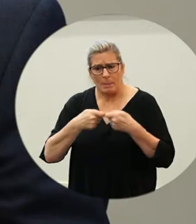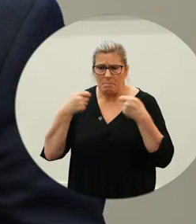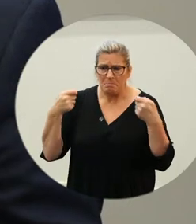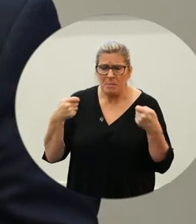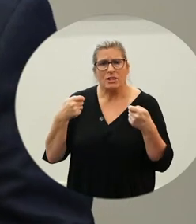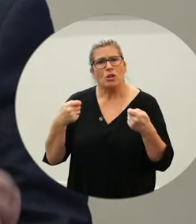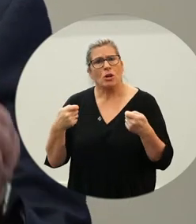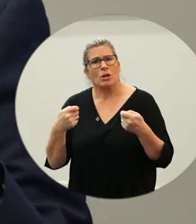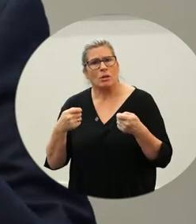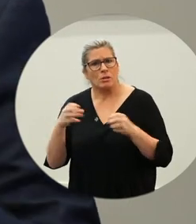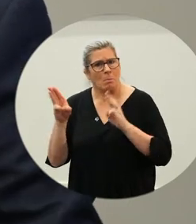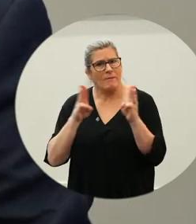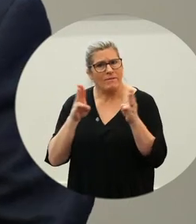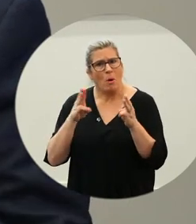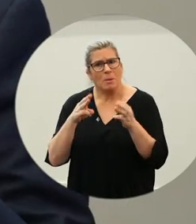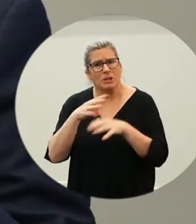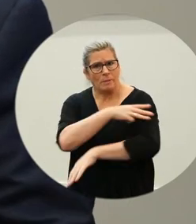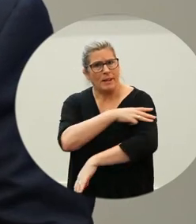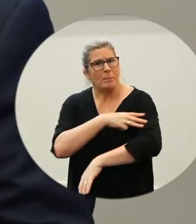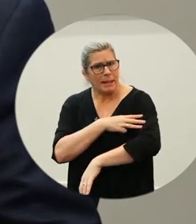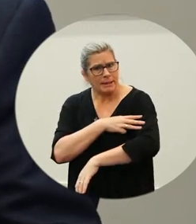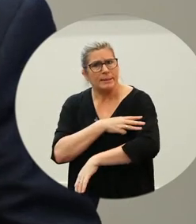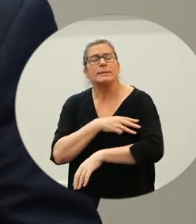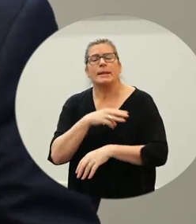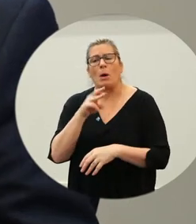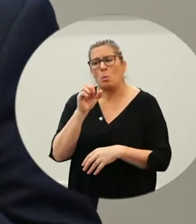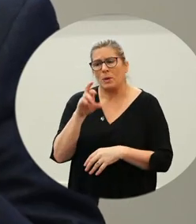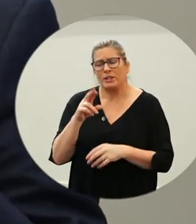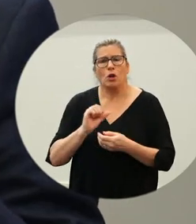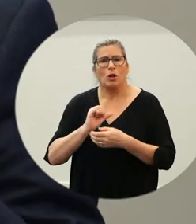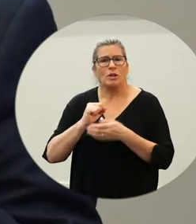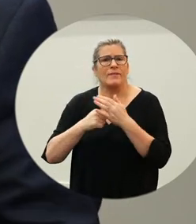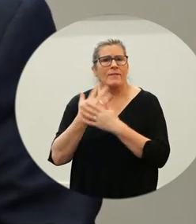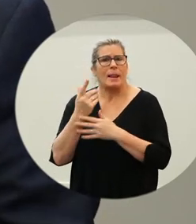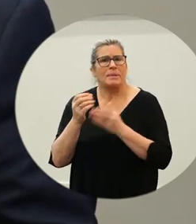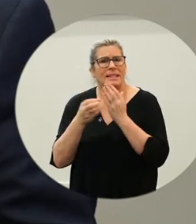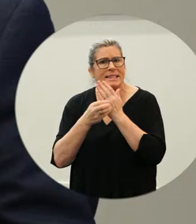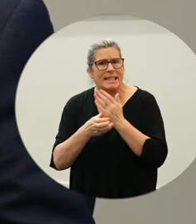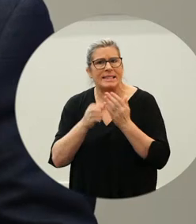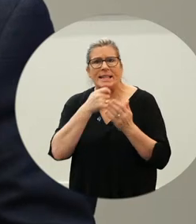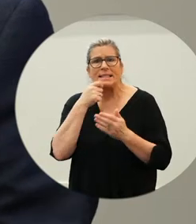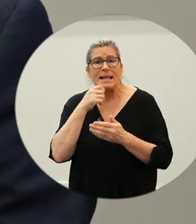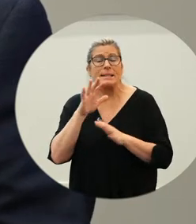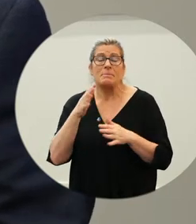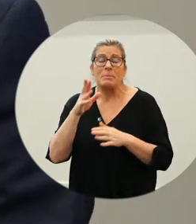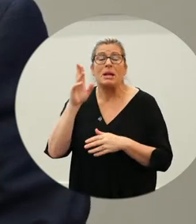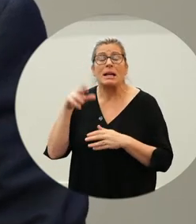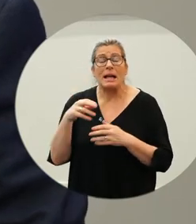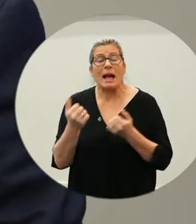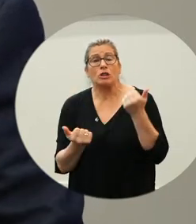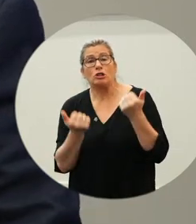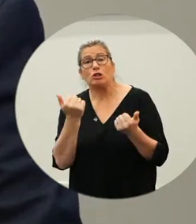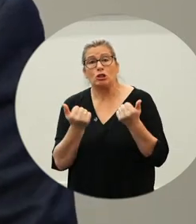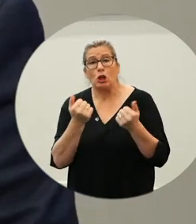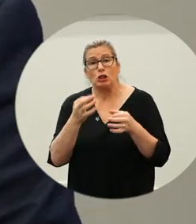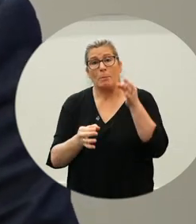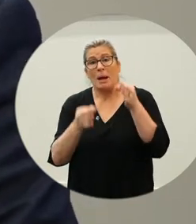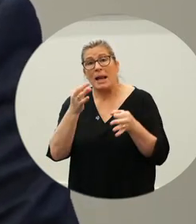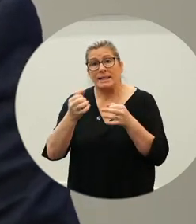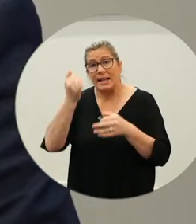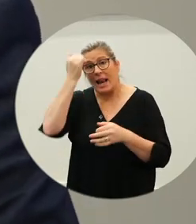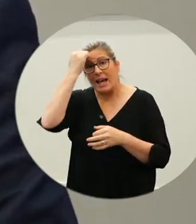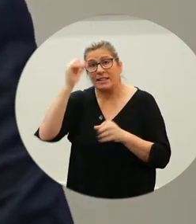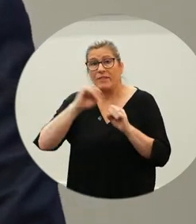police. And Whittaker developed this thesis that you may judge the political health of a society and the social